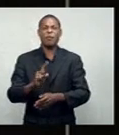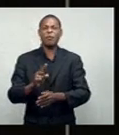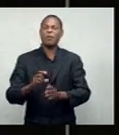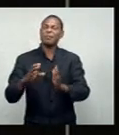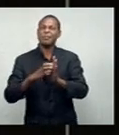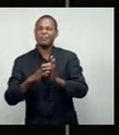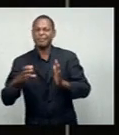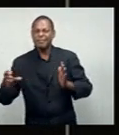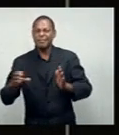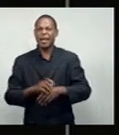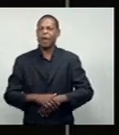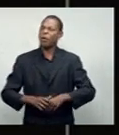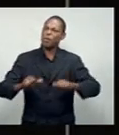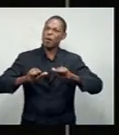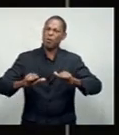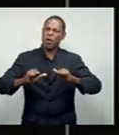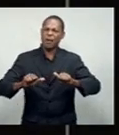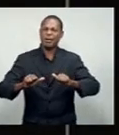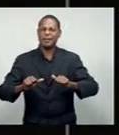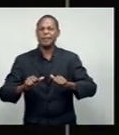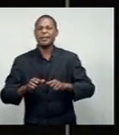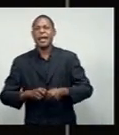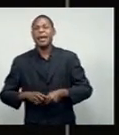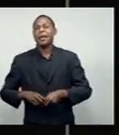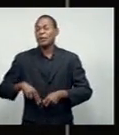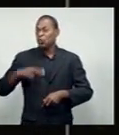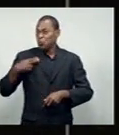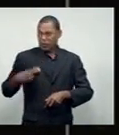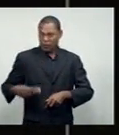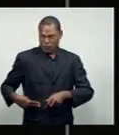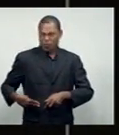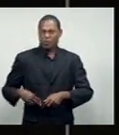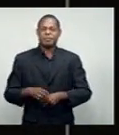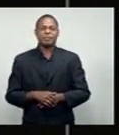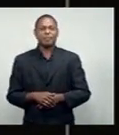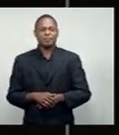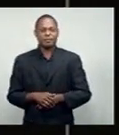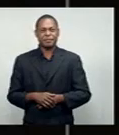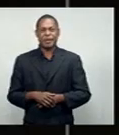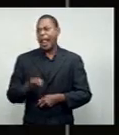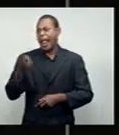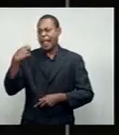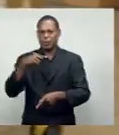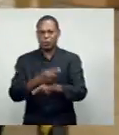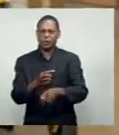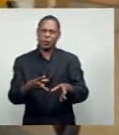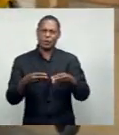assorted protective equipment and uniforms. The request was made by St. John, Fiji last week.